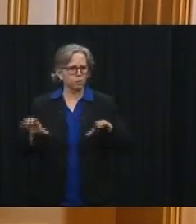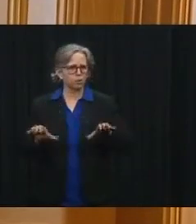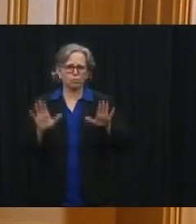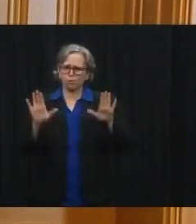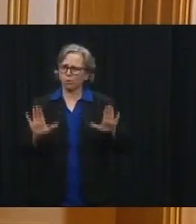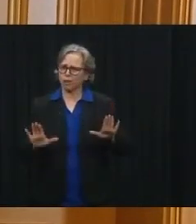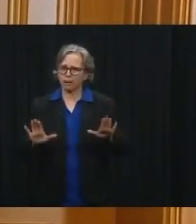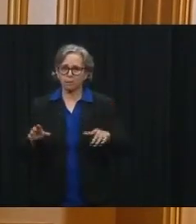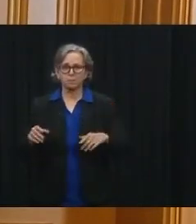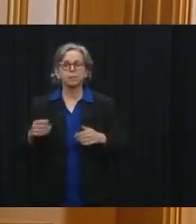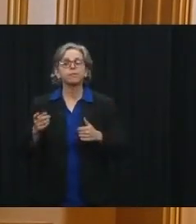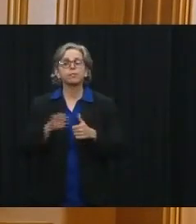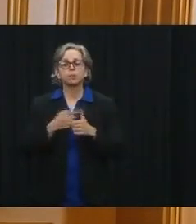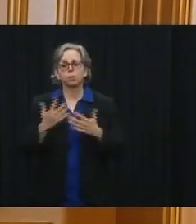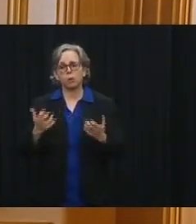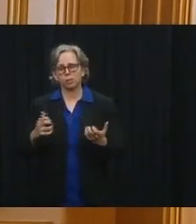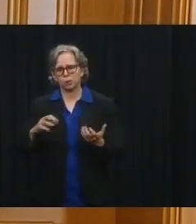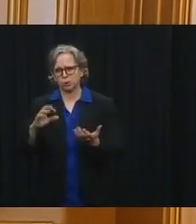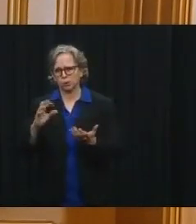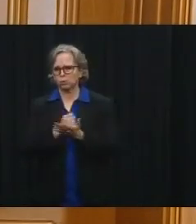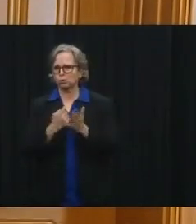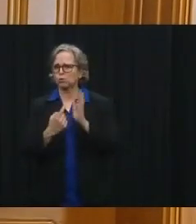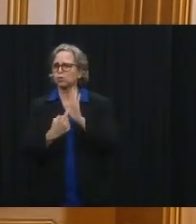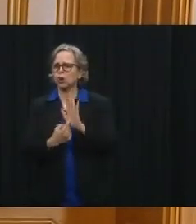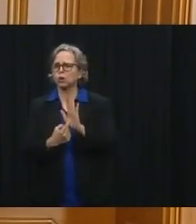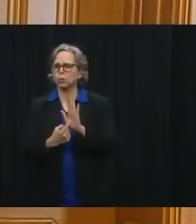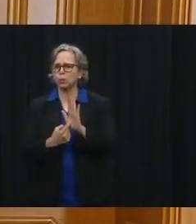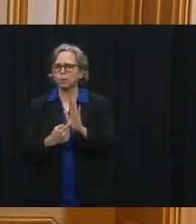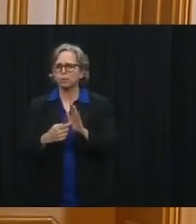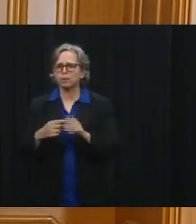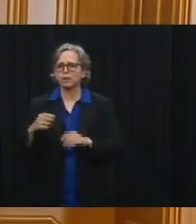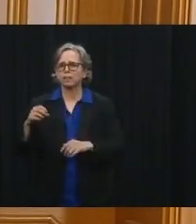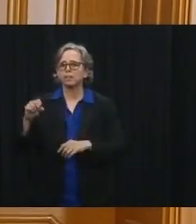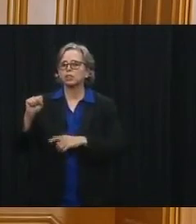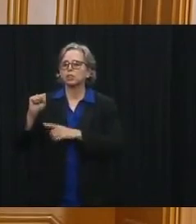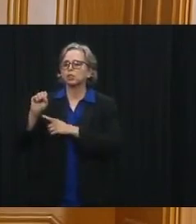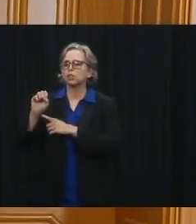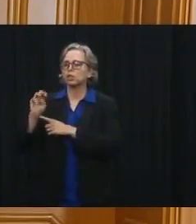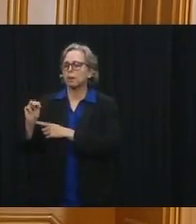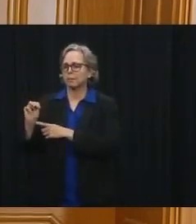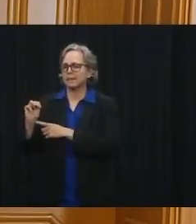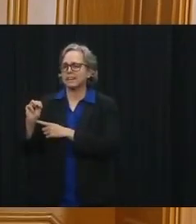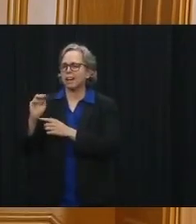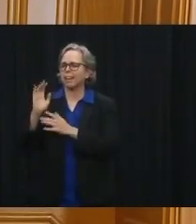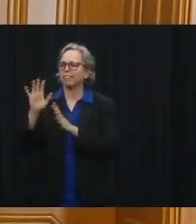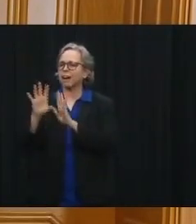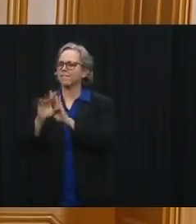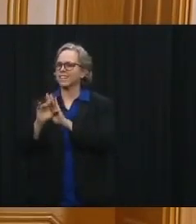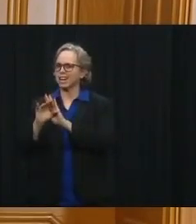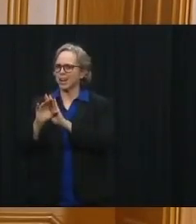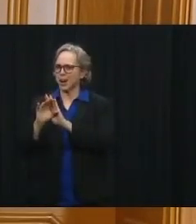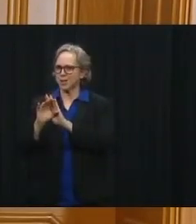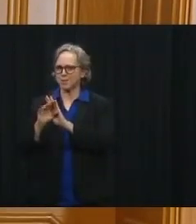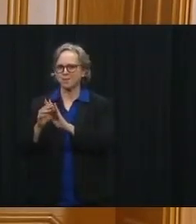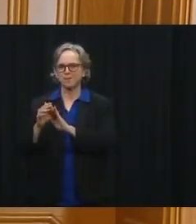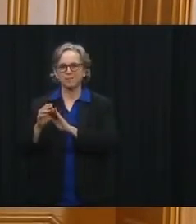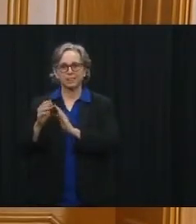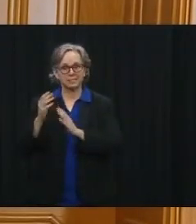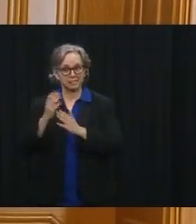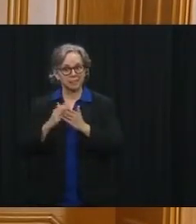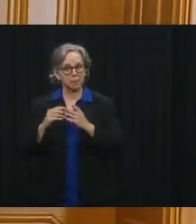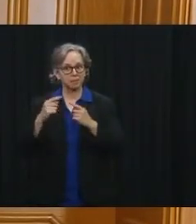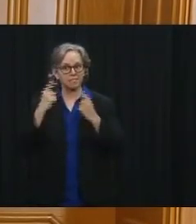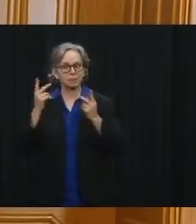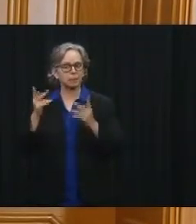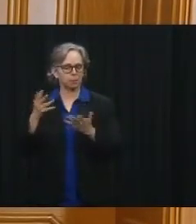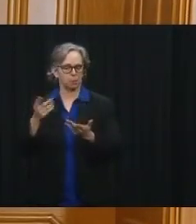Our team has been working and has a number of Ohioans who you will recognize who have done some of these. And